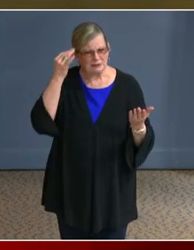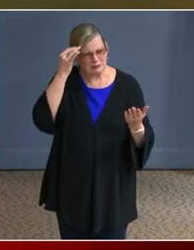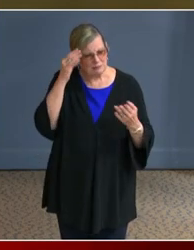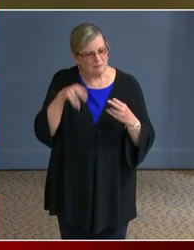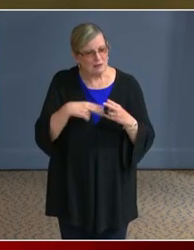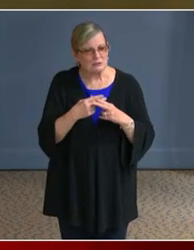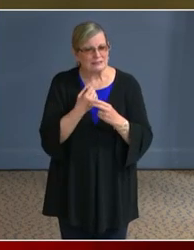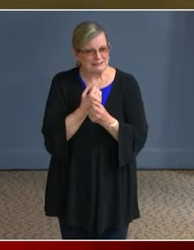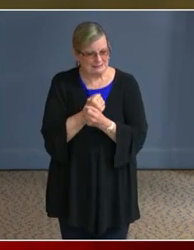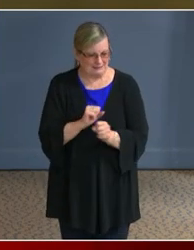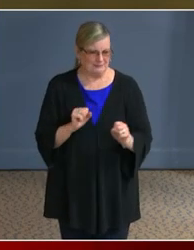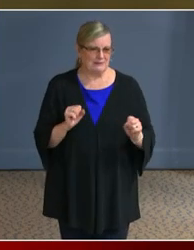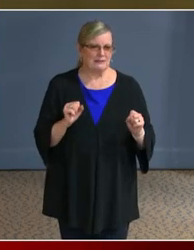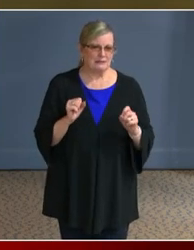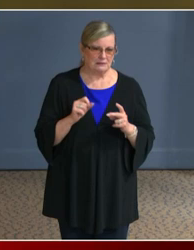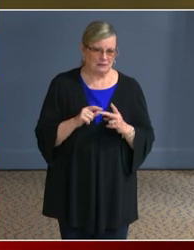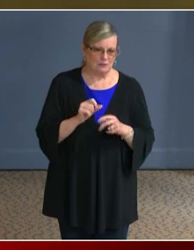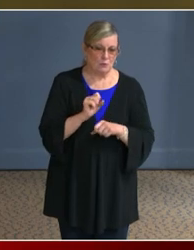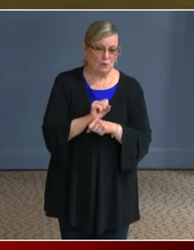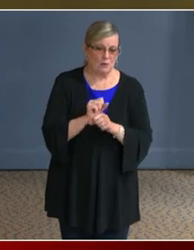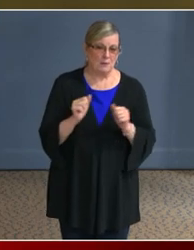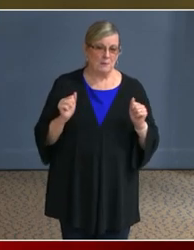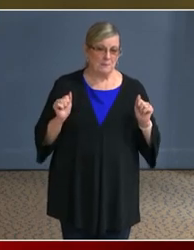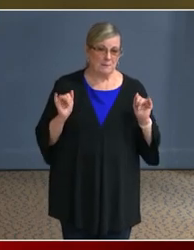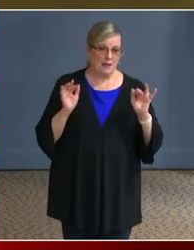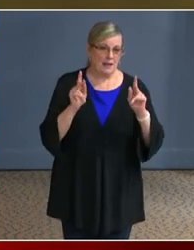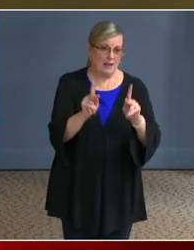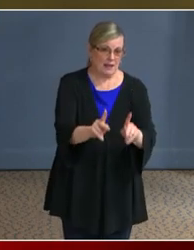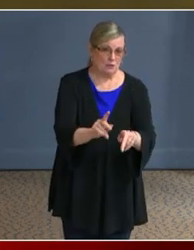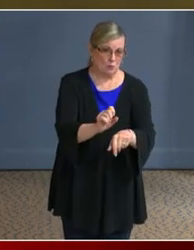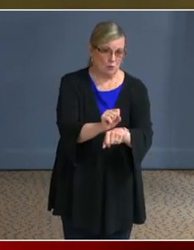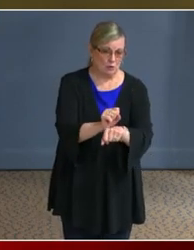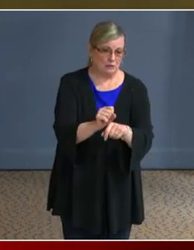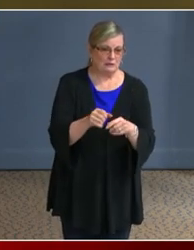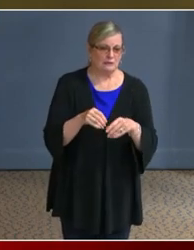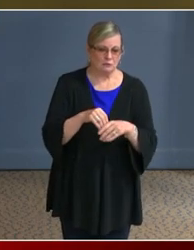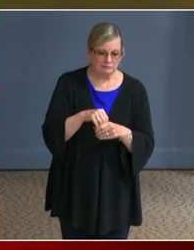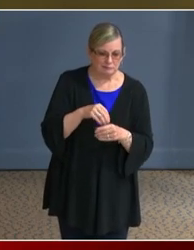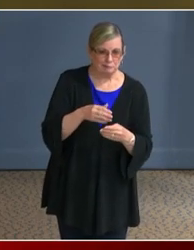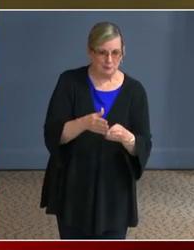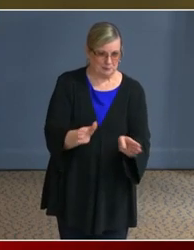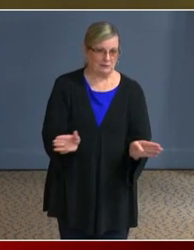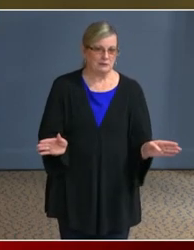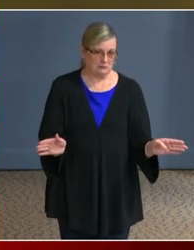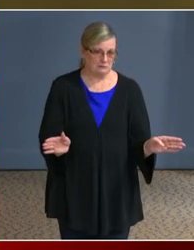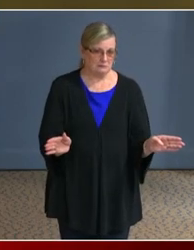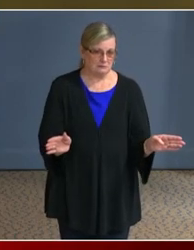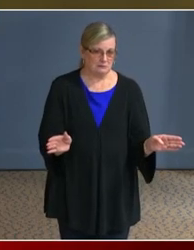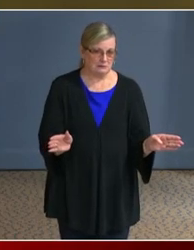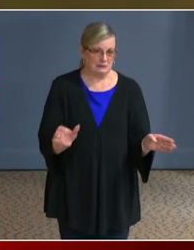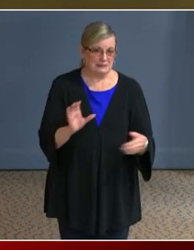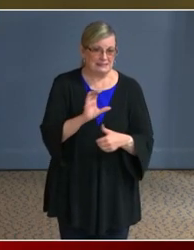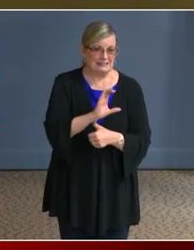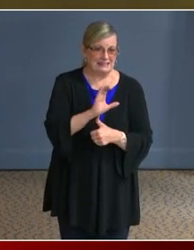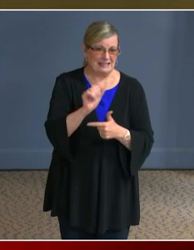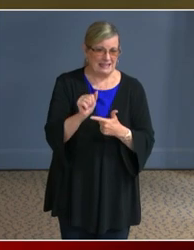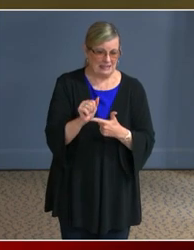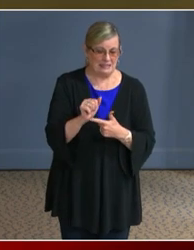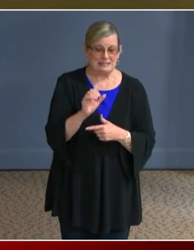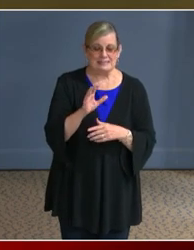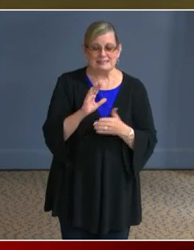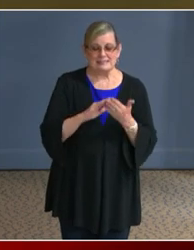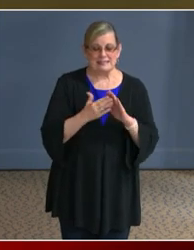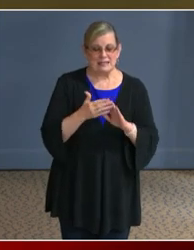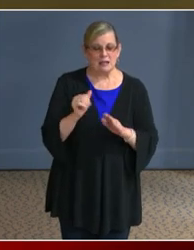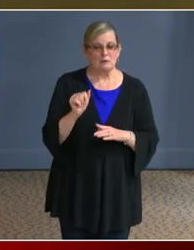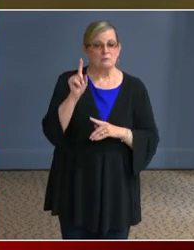employees coming back and working with members of the public. So the CA will communicate with all of our agency heads that